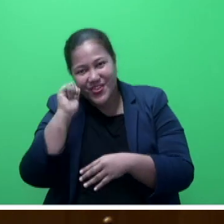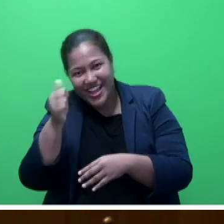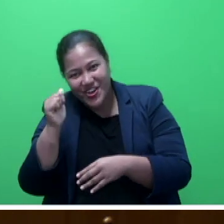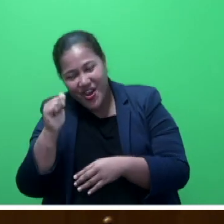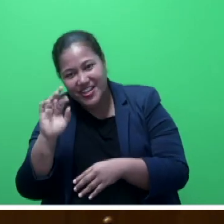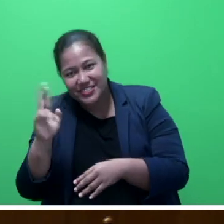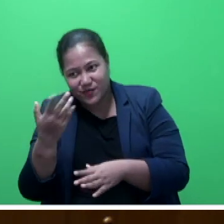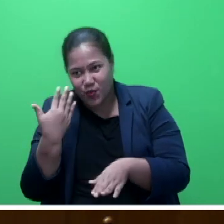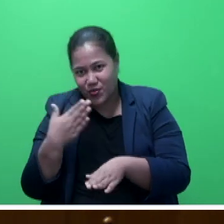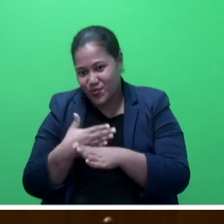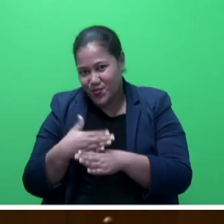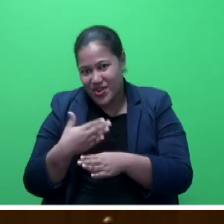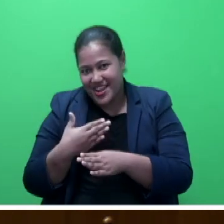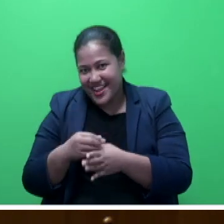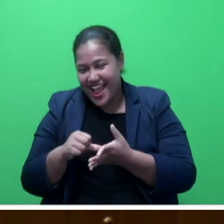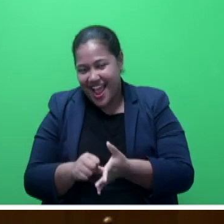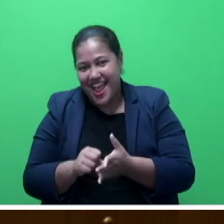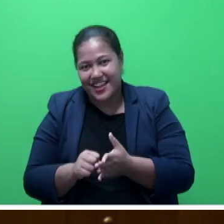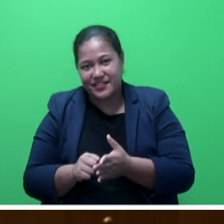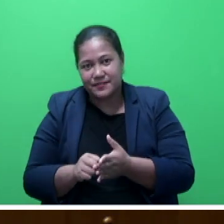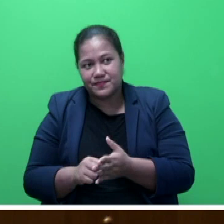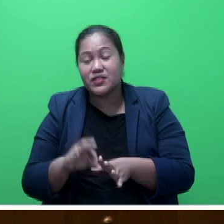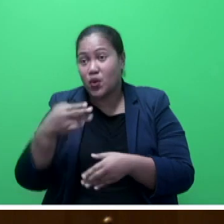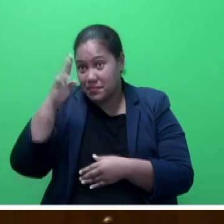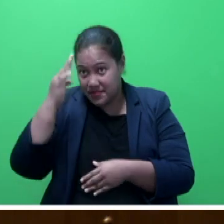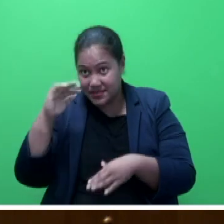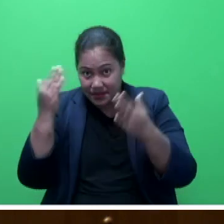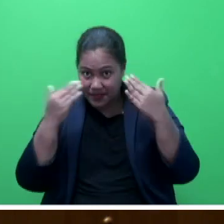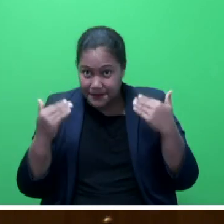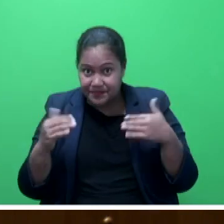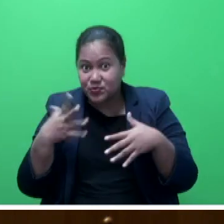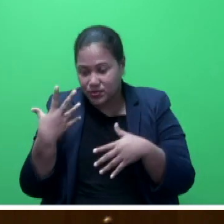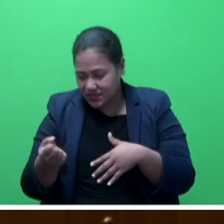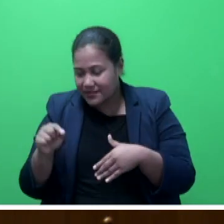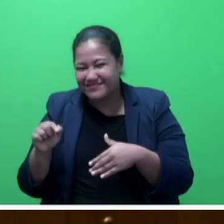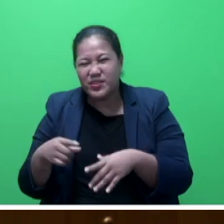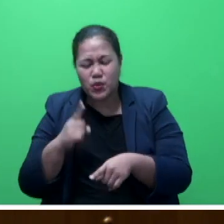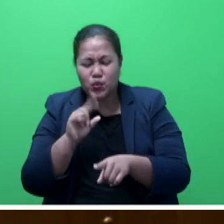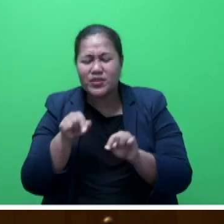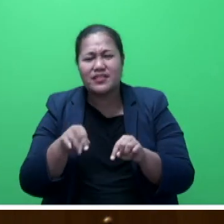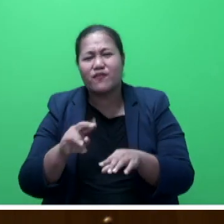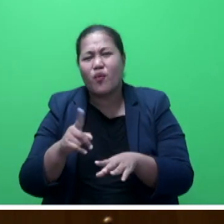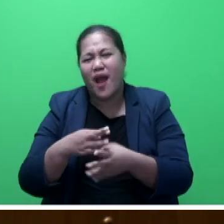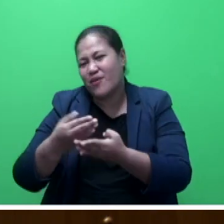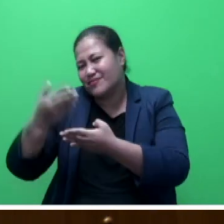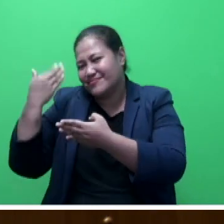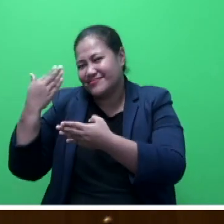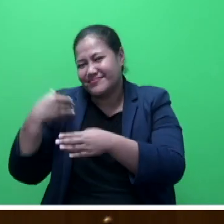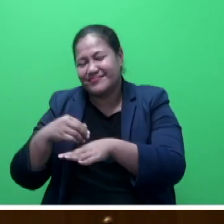more. Mr. Speaker, we owe that to our children and grandchildren, to our fellow